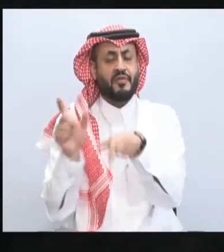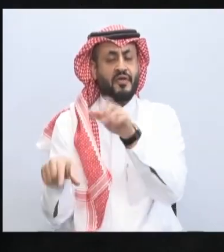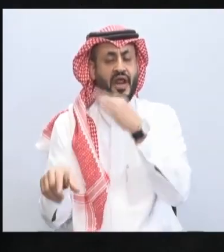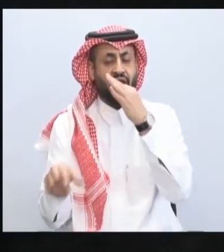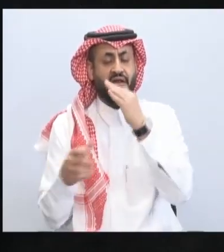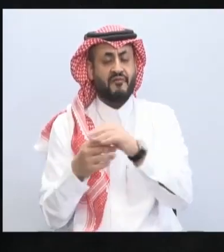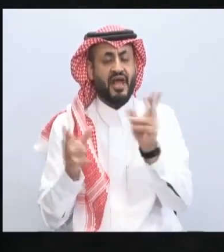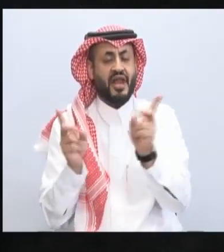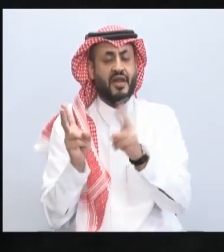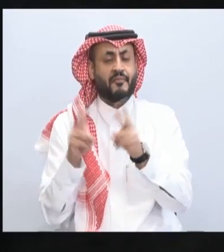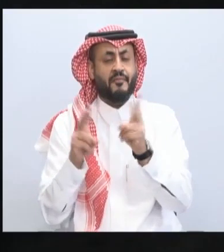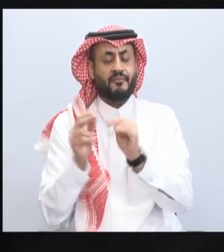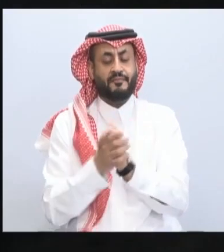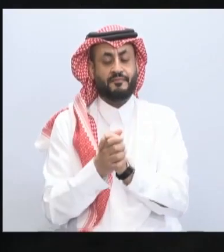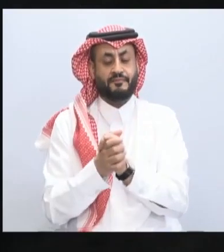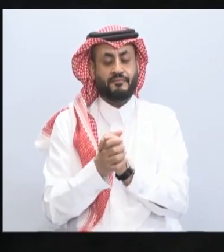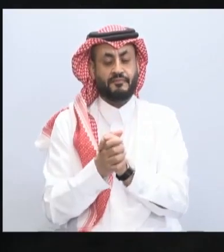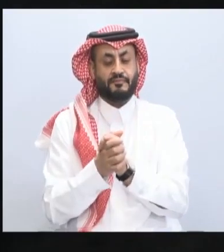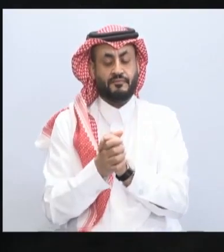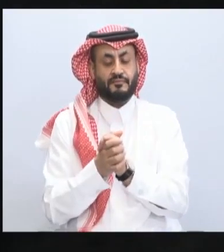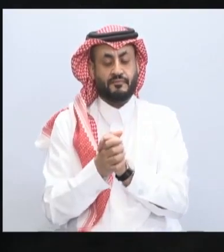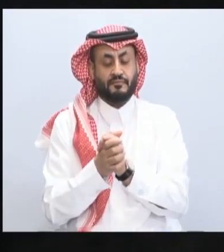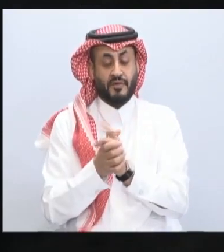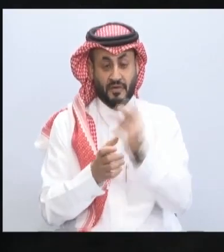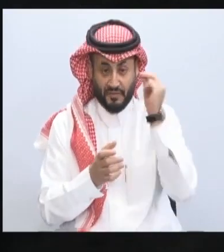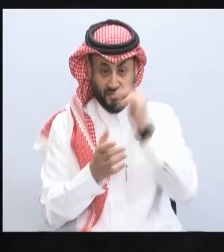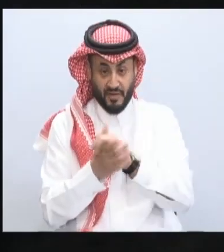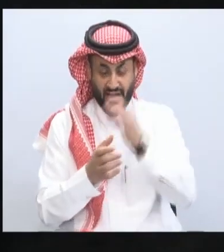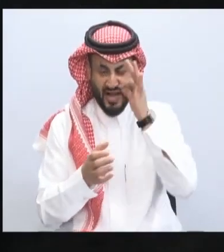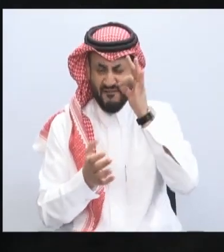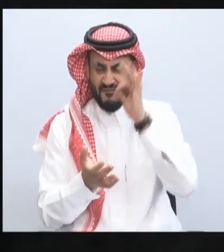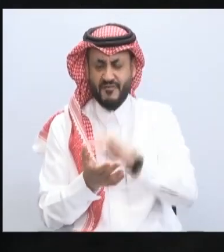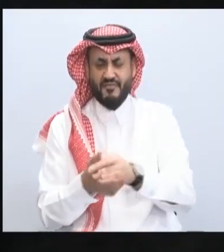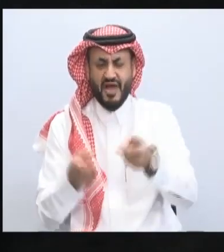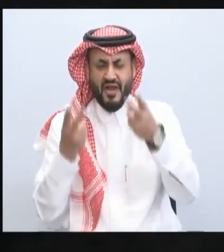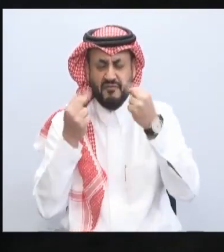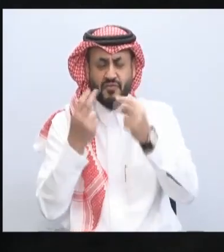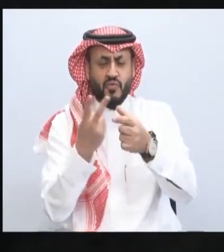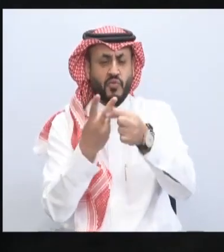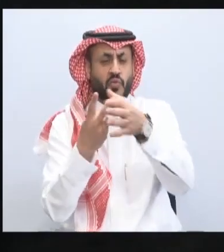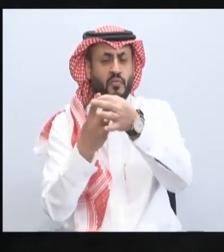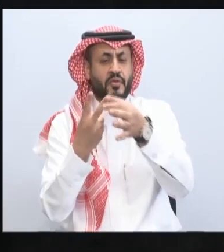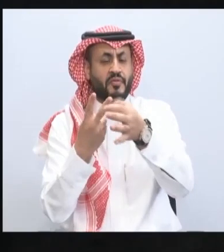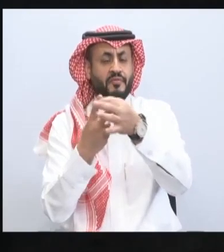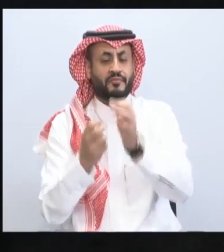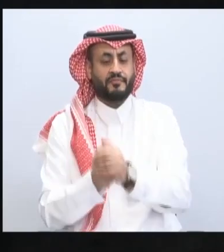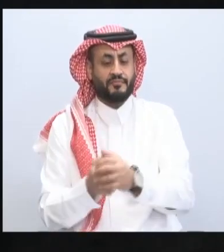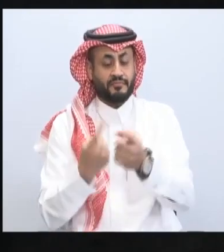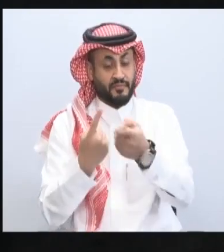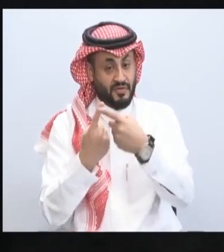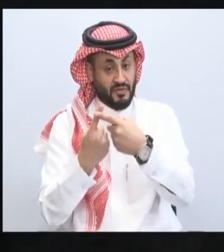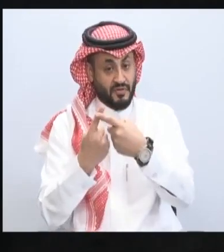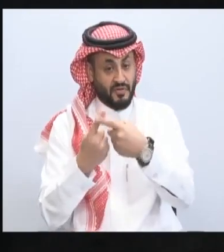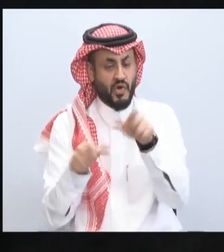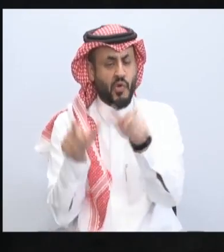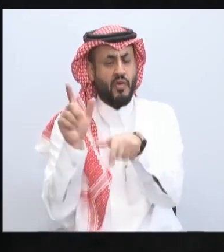and Communication. So here, you know that we are going to focus on 2 parts. We are going to focus on human